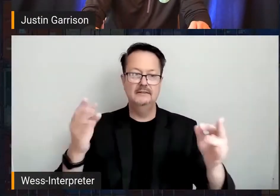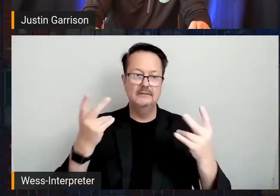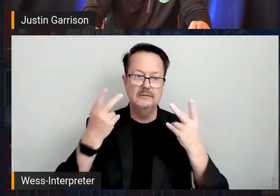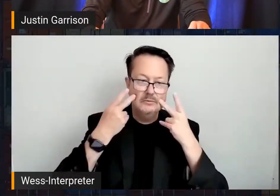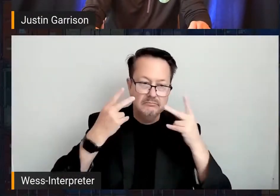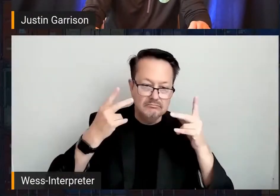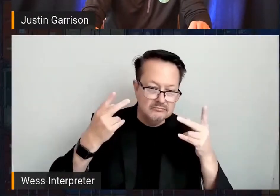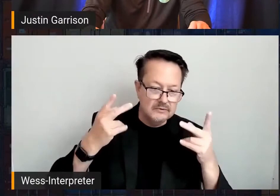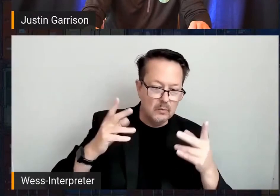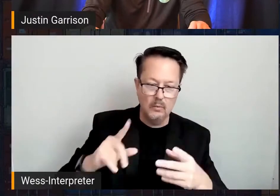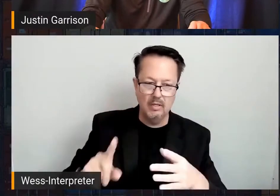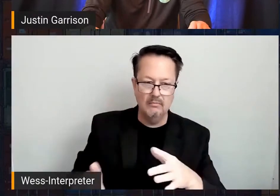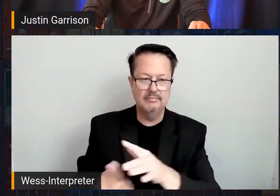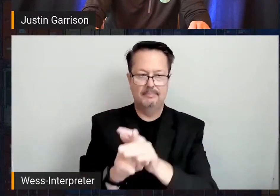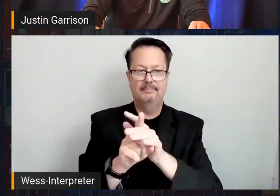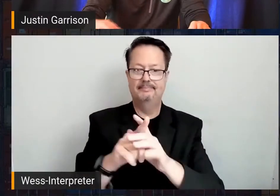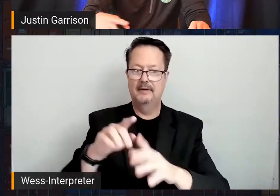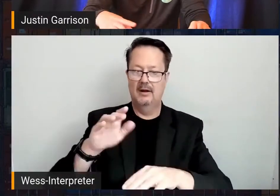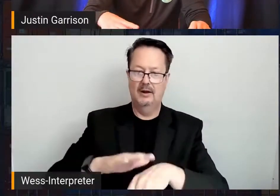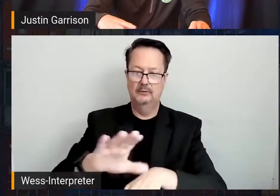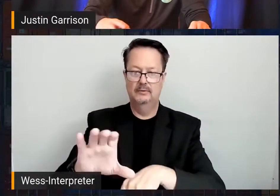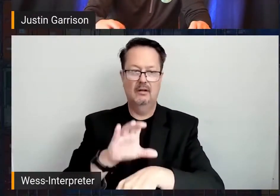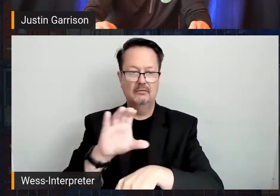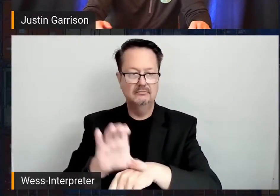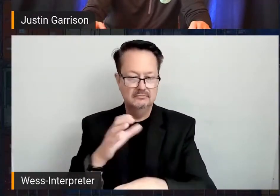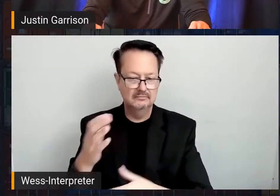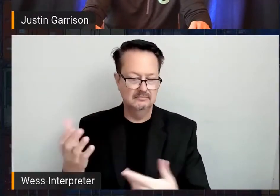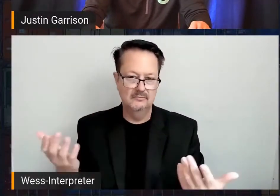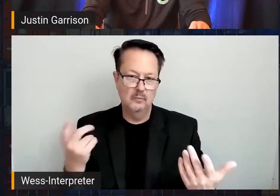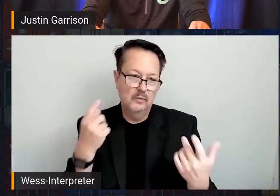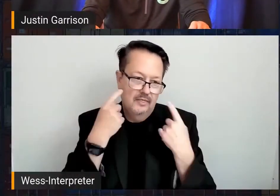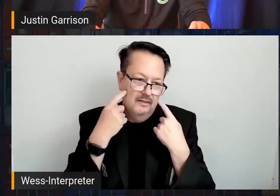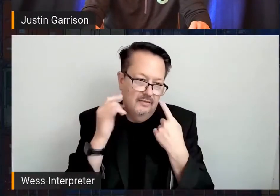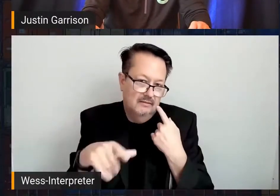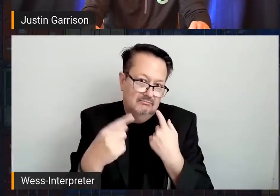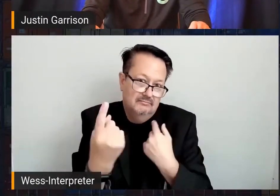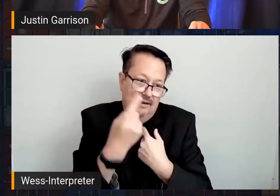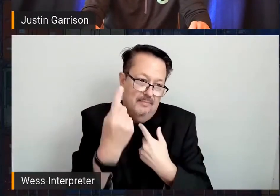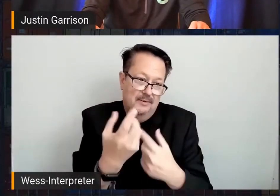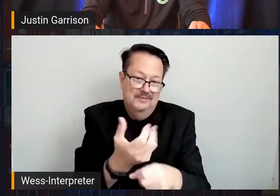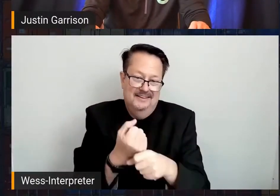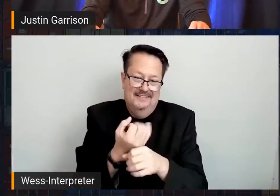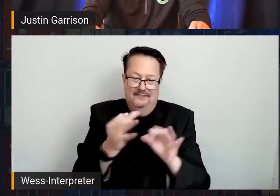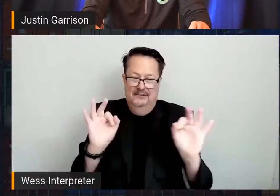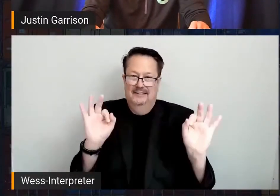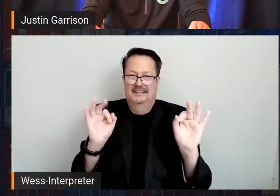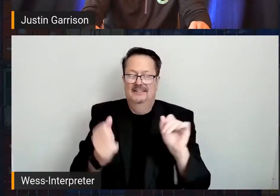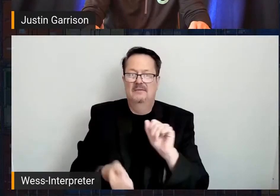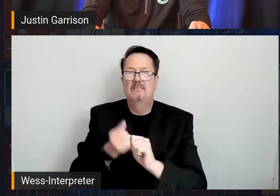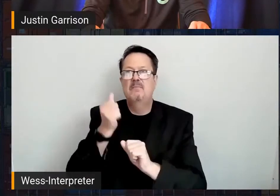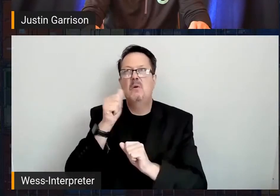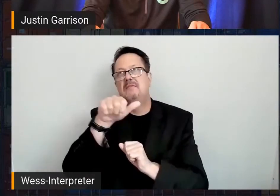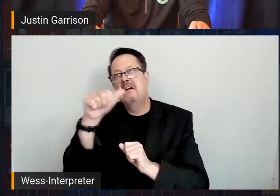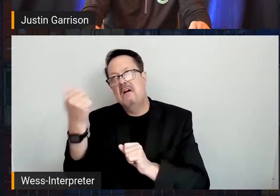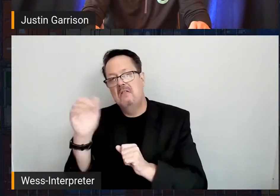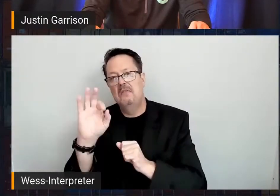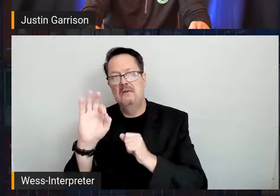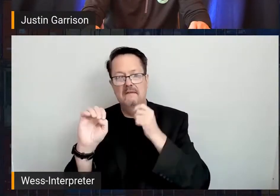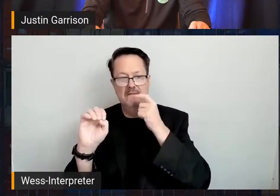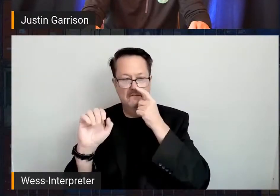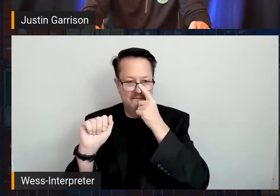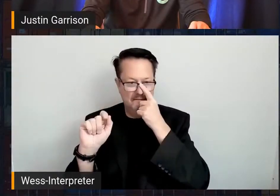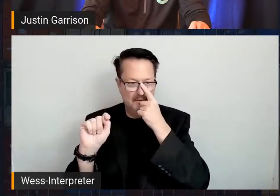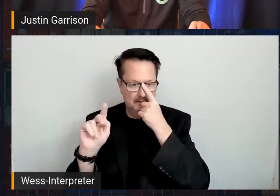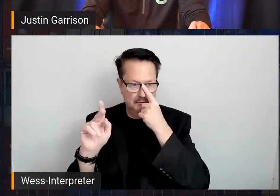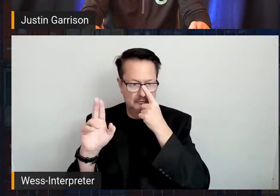show up on your console. And we think, that is something you get for free for most of the other features. So with